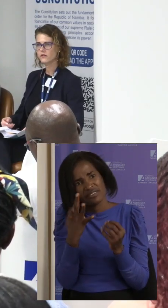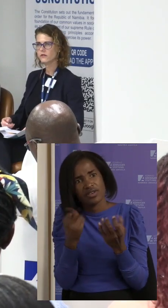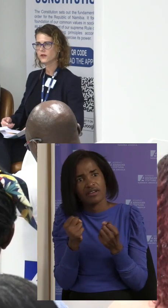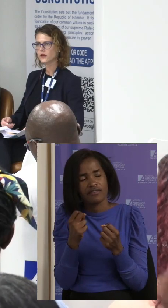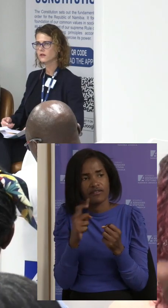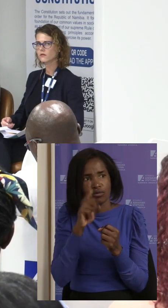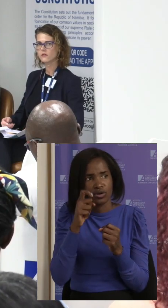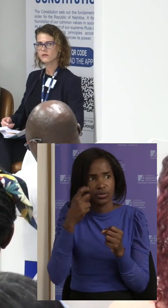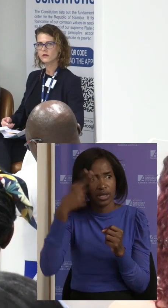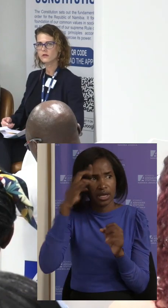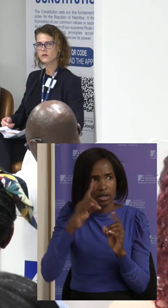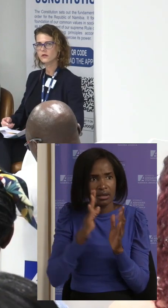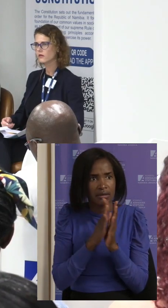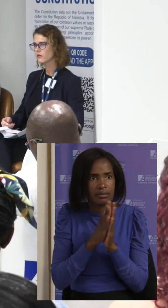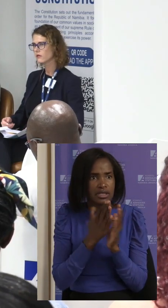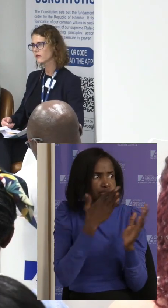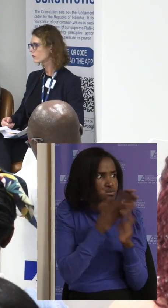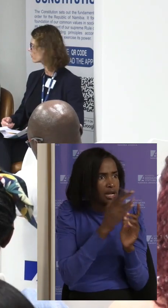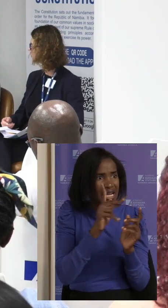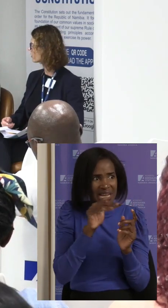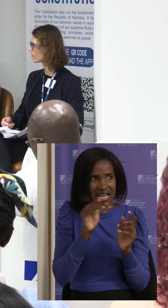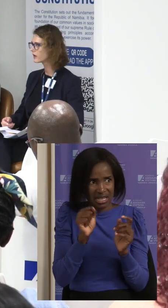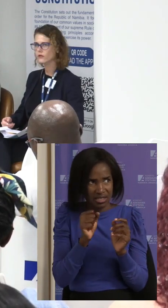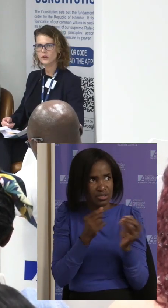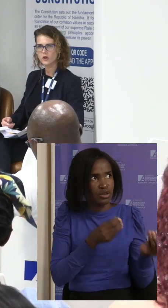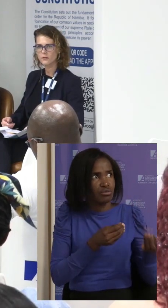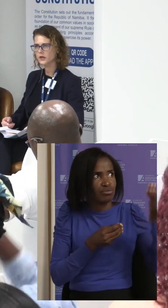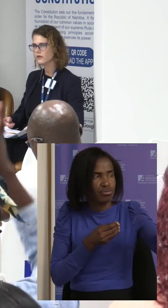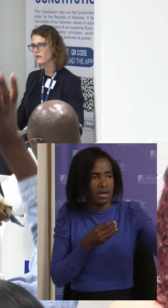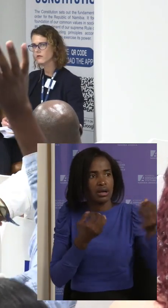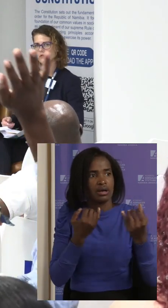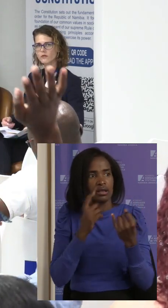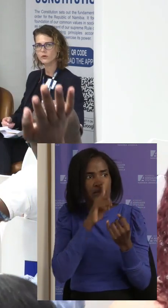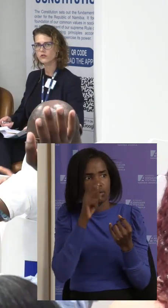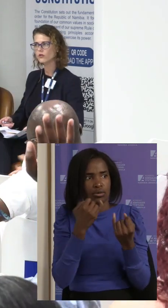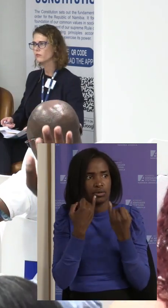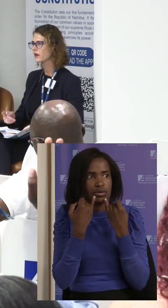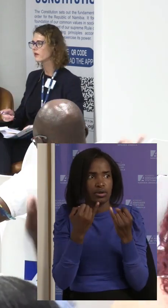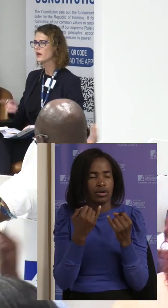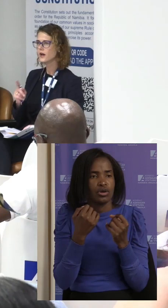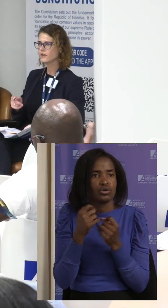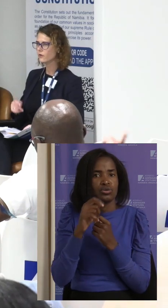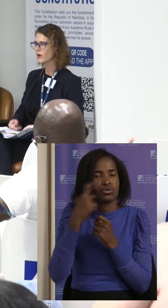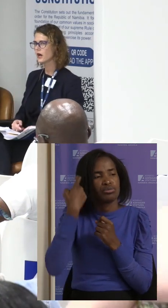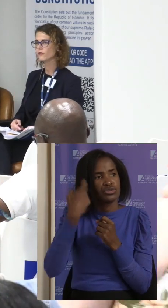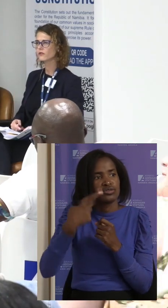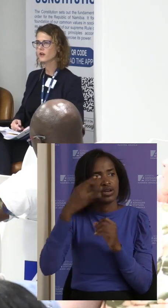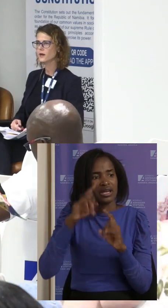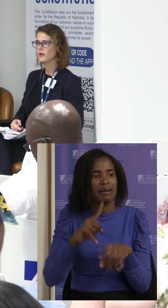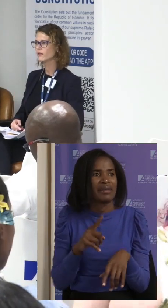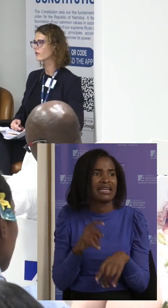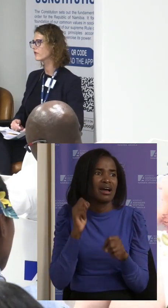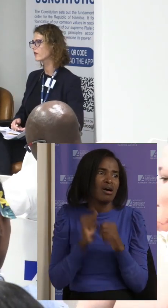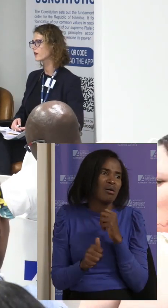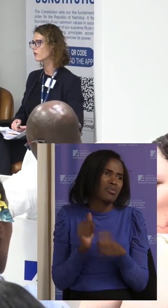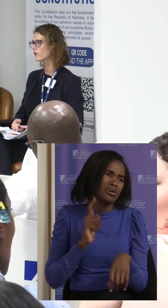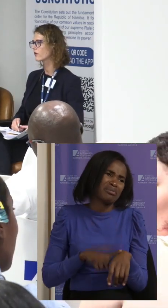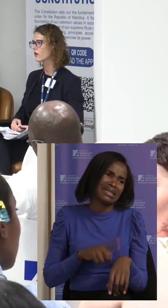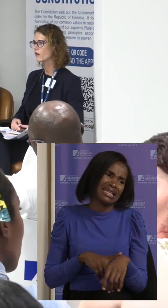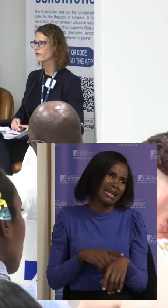that then... We don't have any further comments. We do, but I think we are out of time, and for the